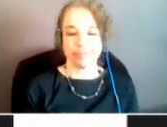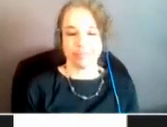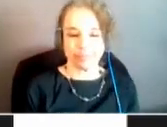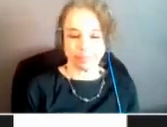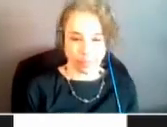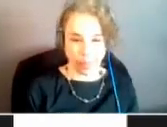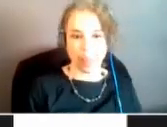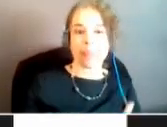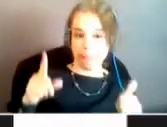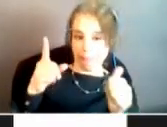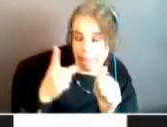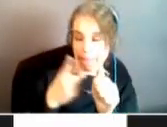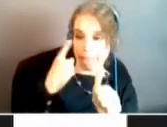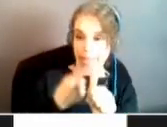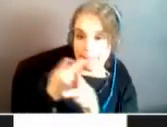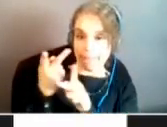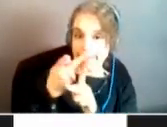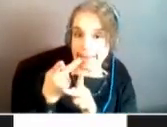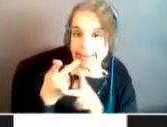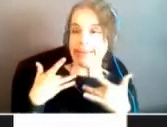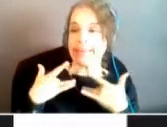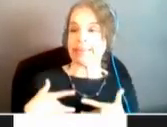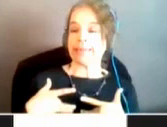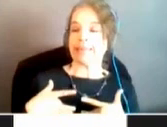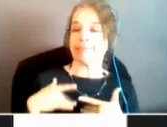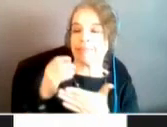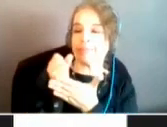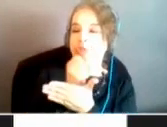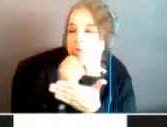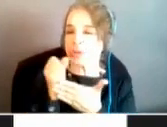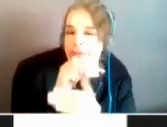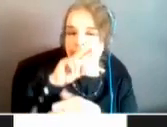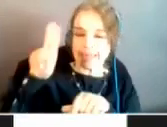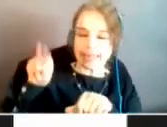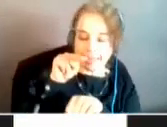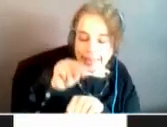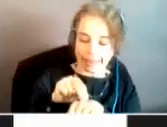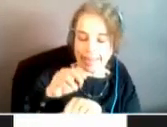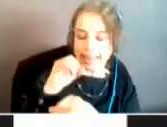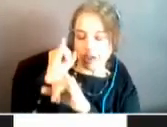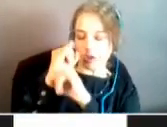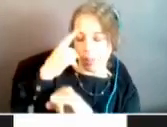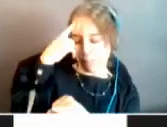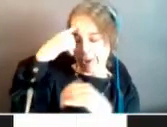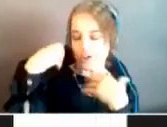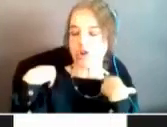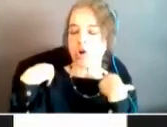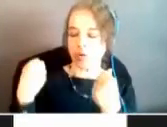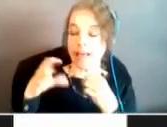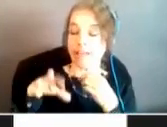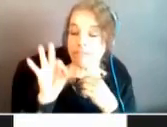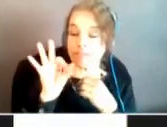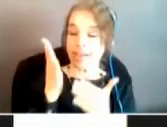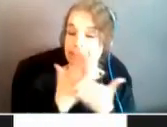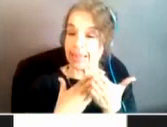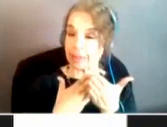And primary care-based depression screening is something that the National Institute of Mental Health has found